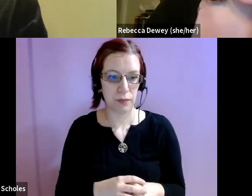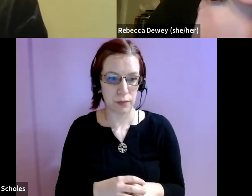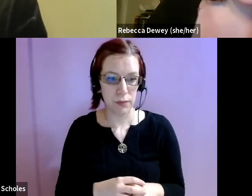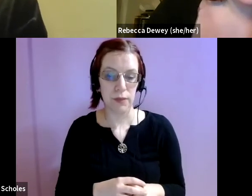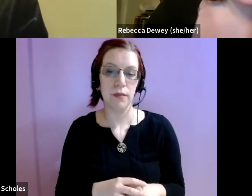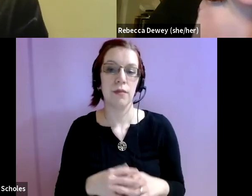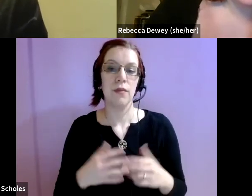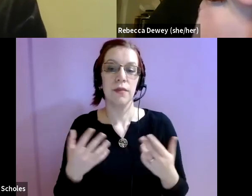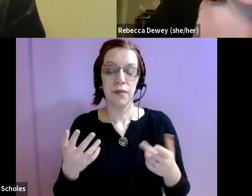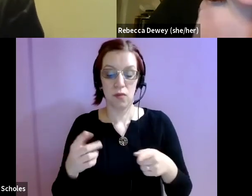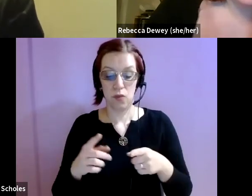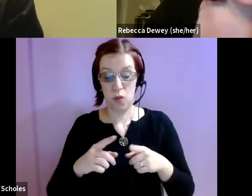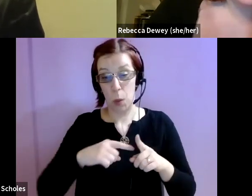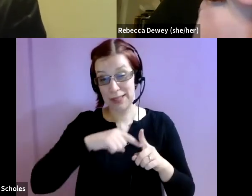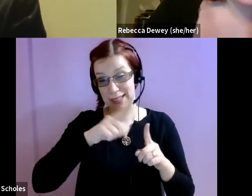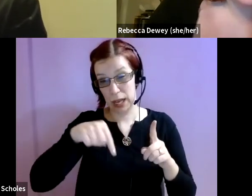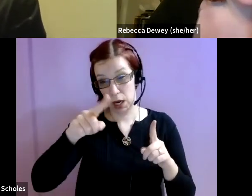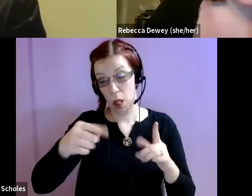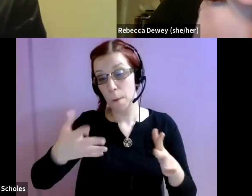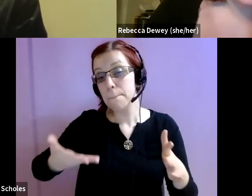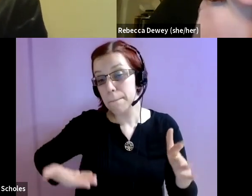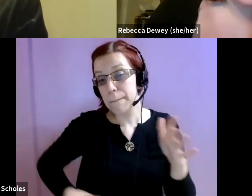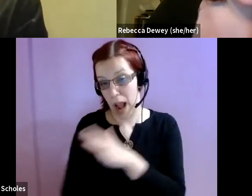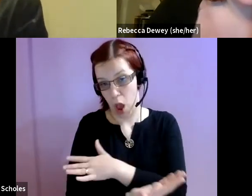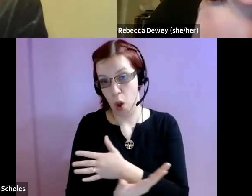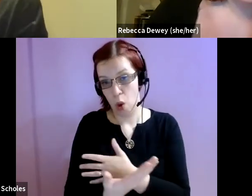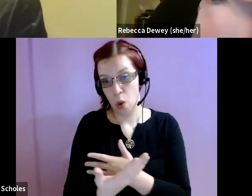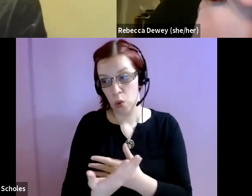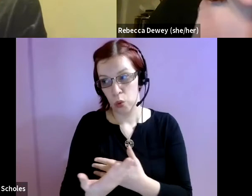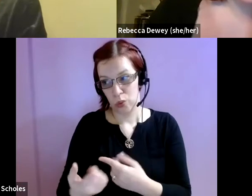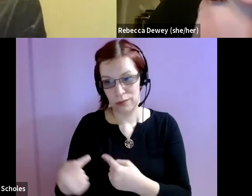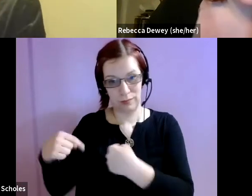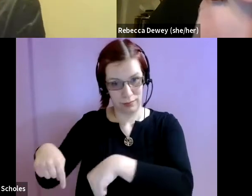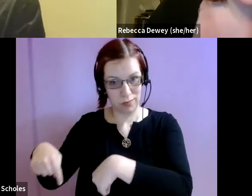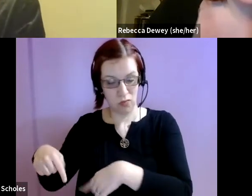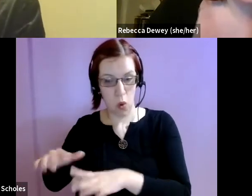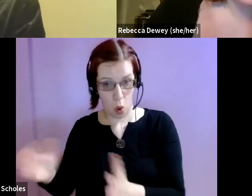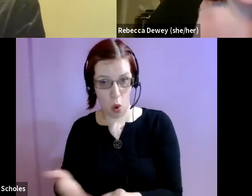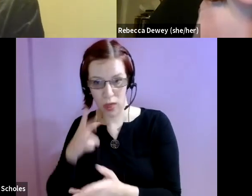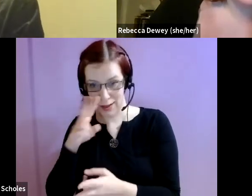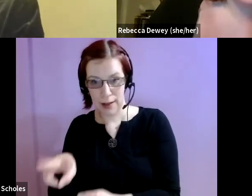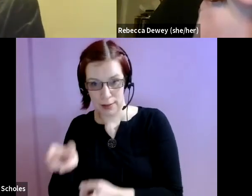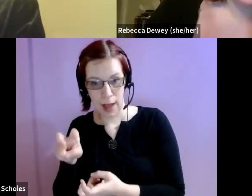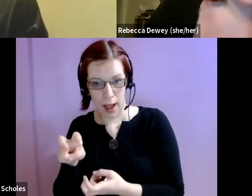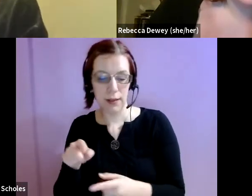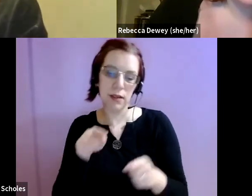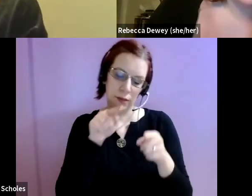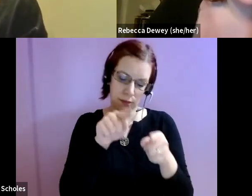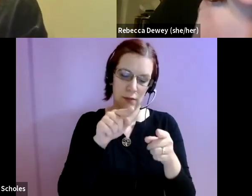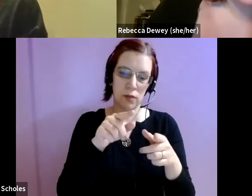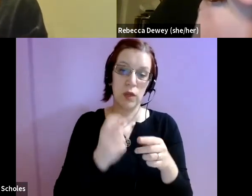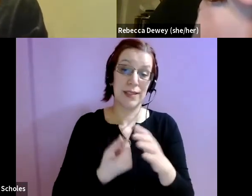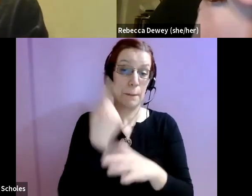signals at frequencies well below what we could detect on the surface of the Earth. And the reason we go